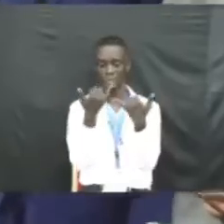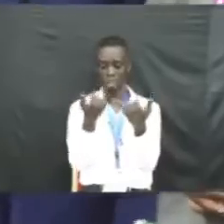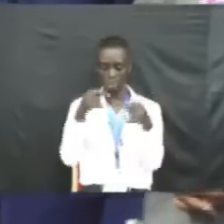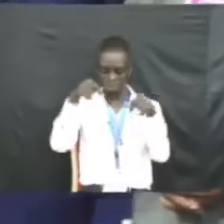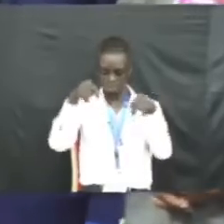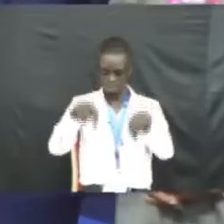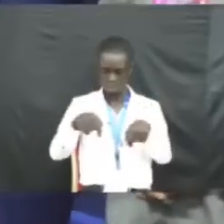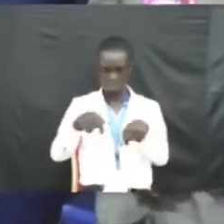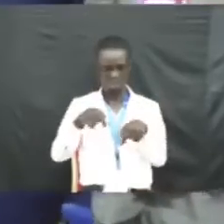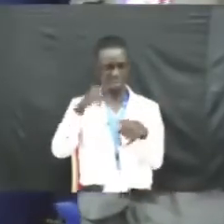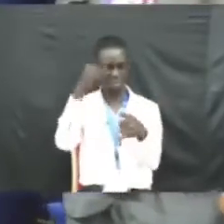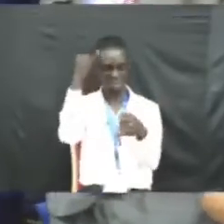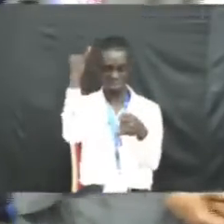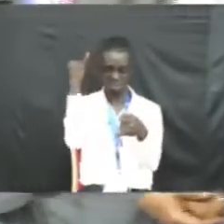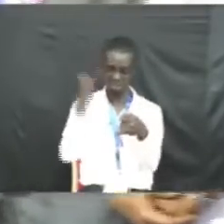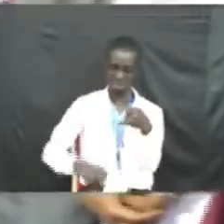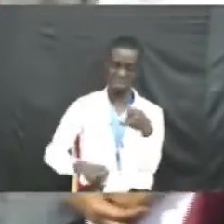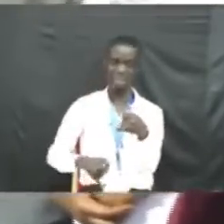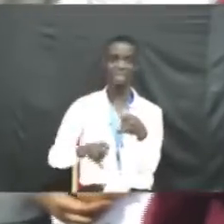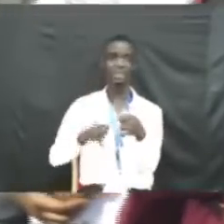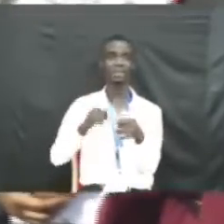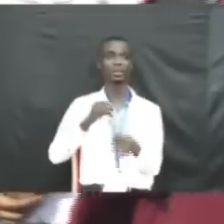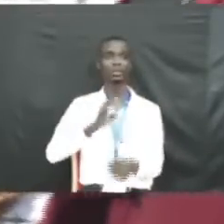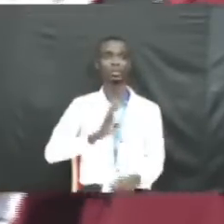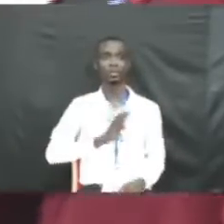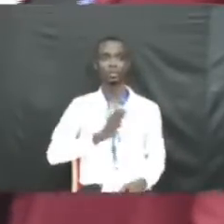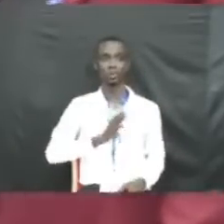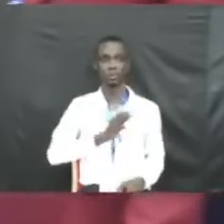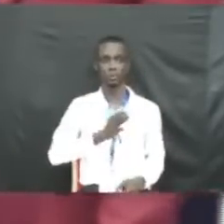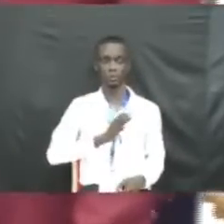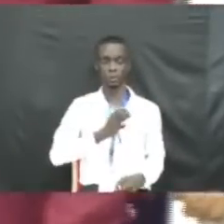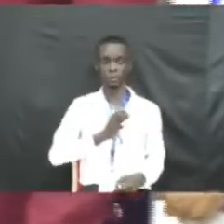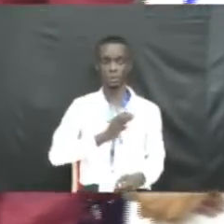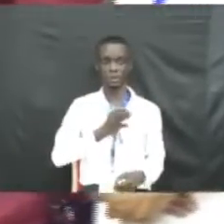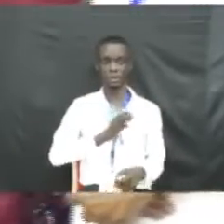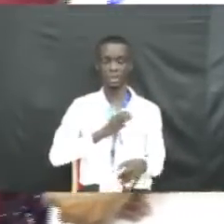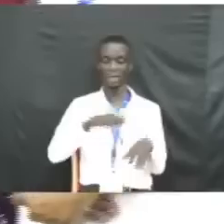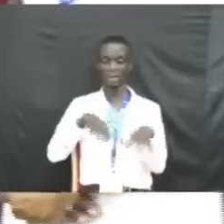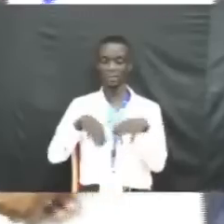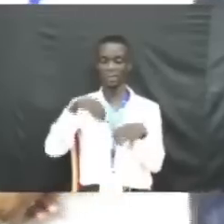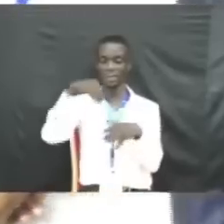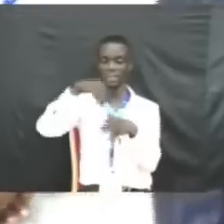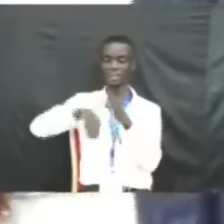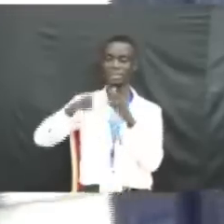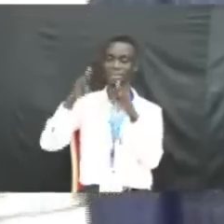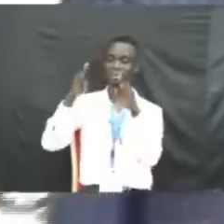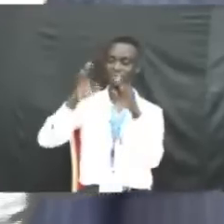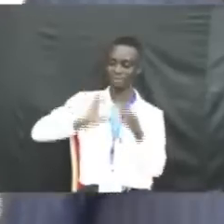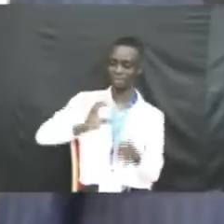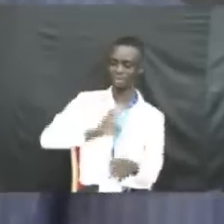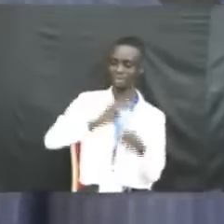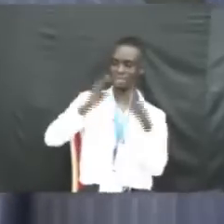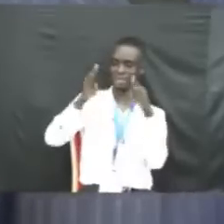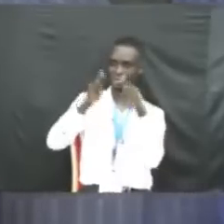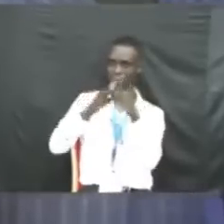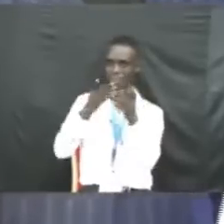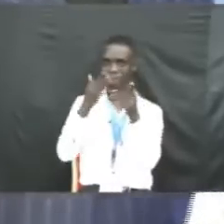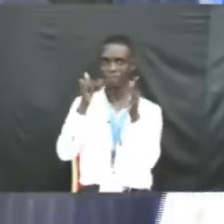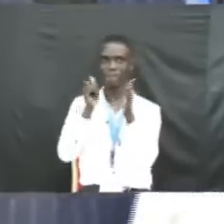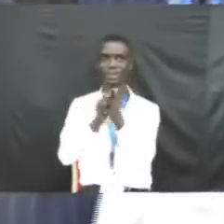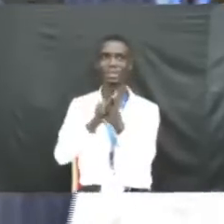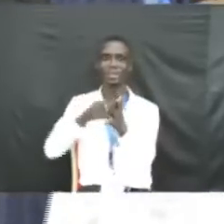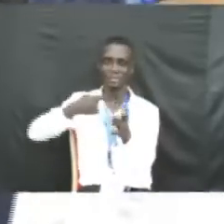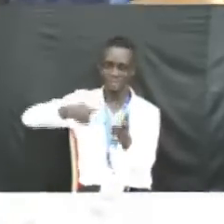last official participation in our council meetings as counselors. Therefore, I kindly request